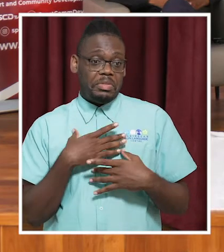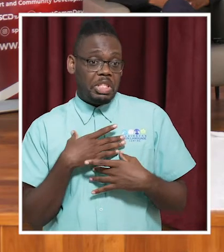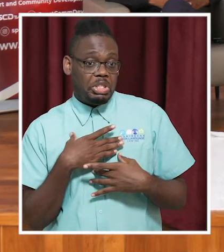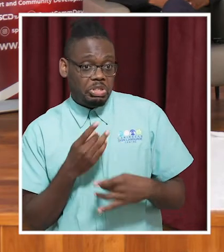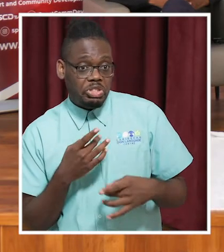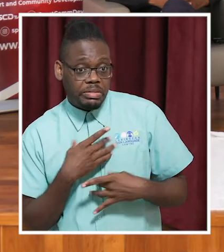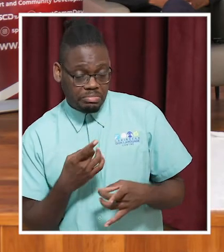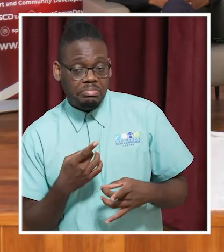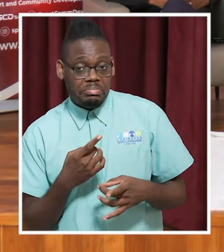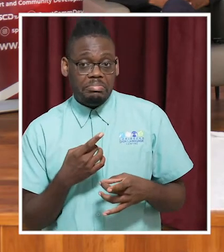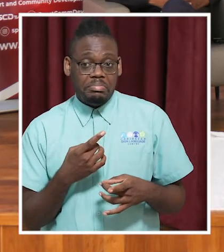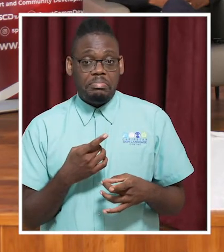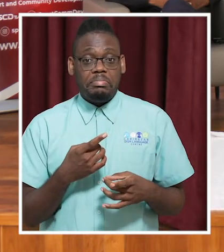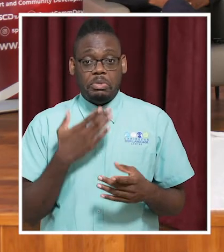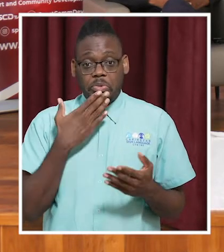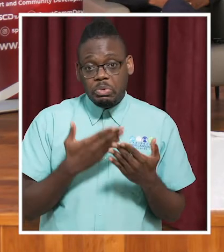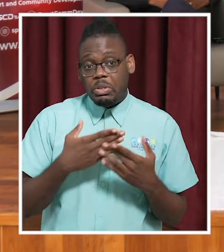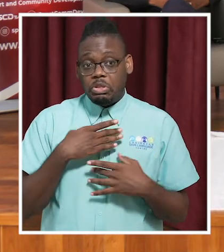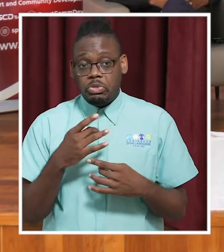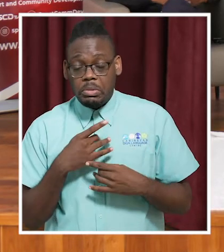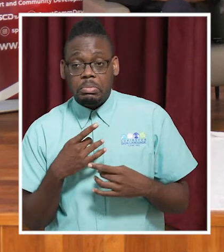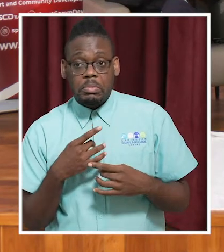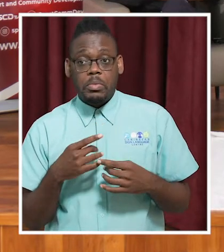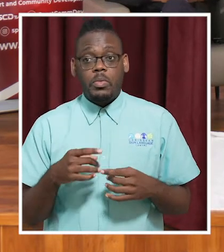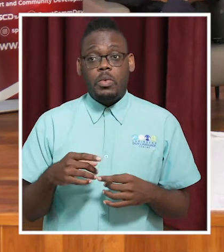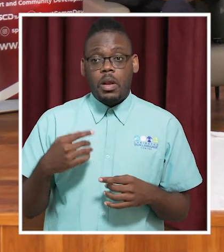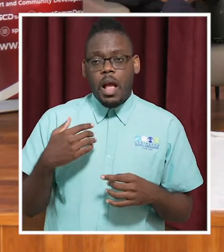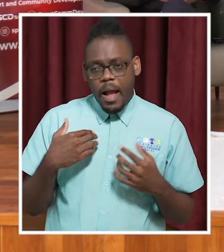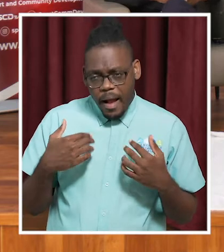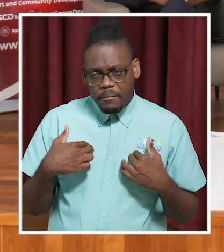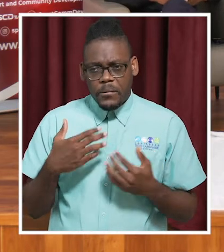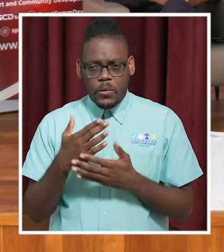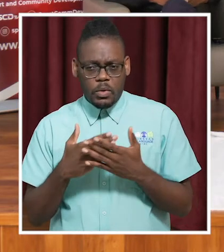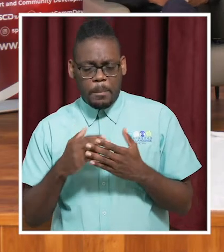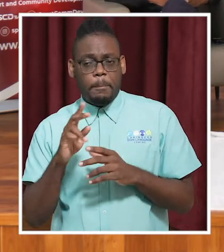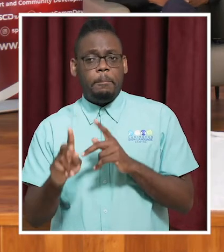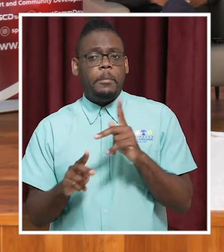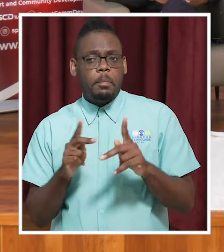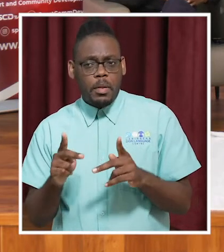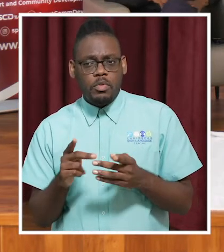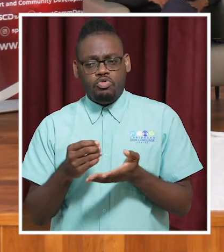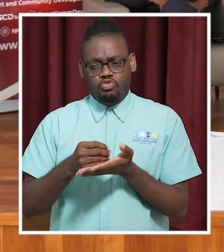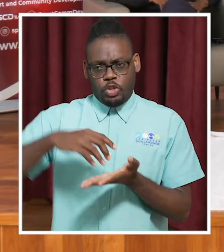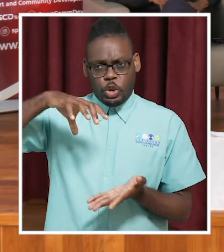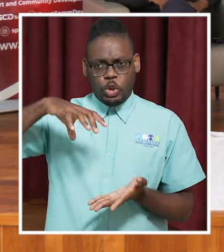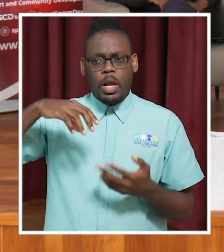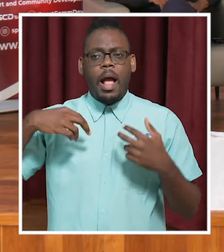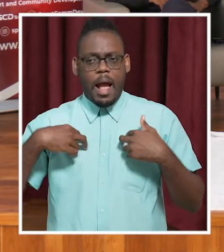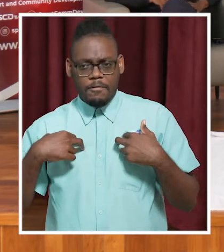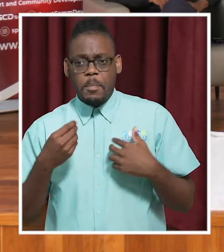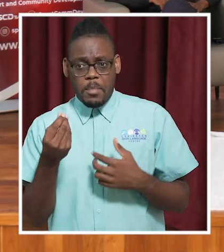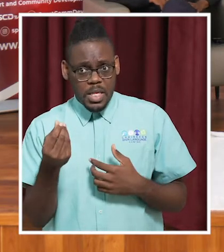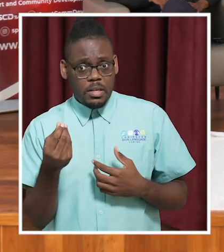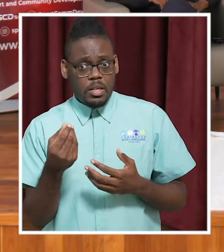persons, probably in terms of that status quo, who are able to manage based on their economic framework and so on. But what about as the saying